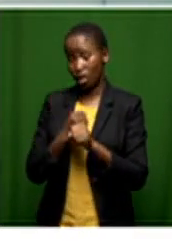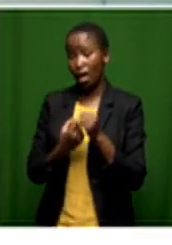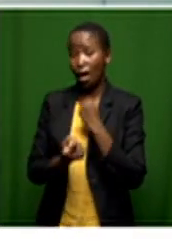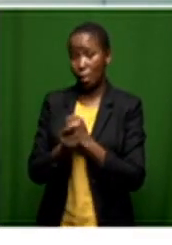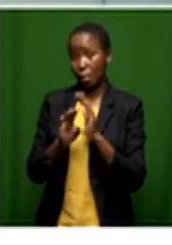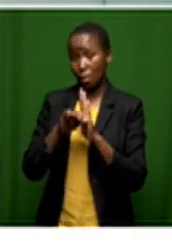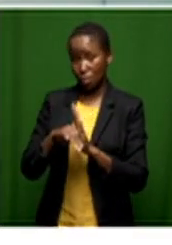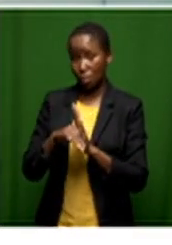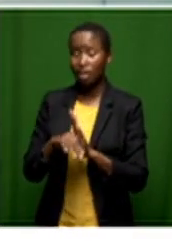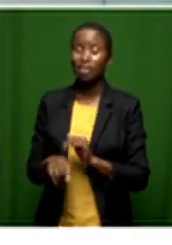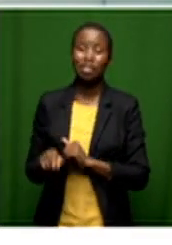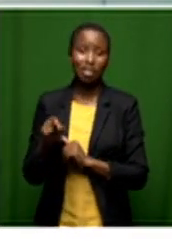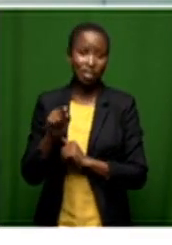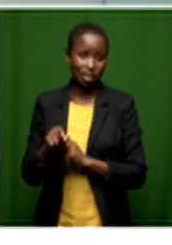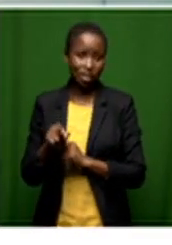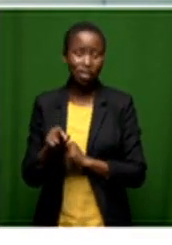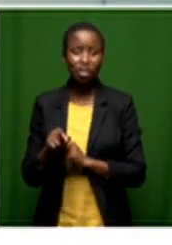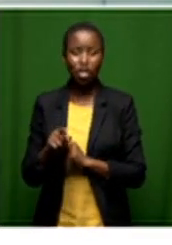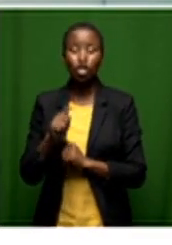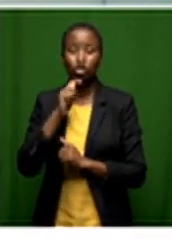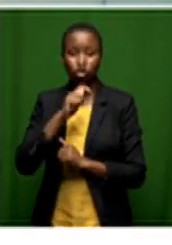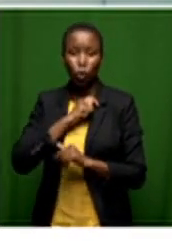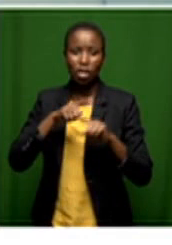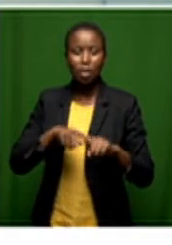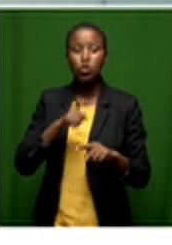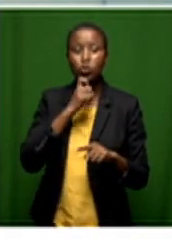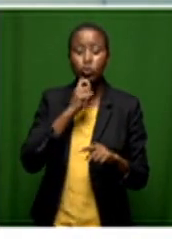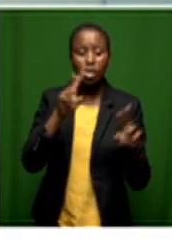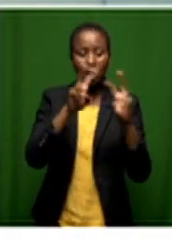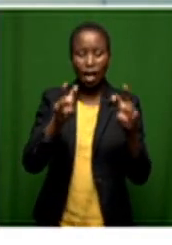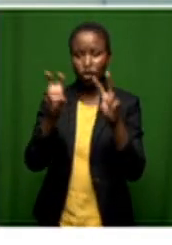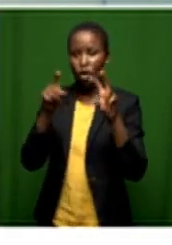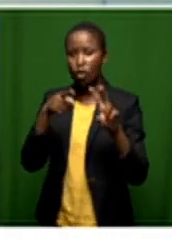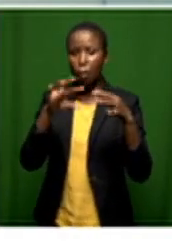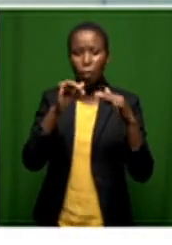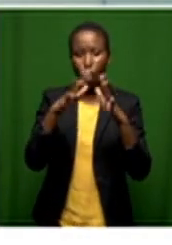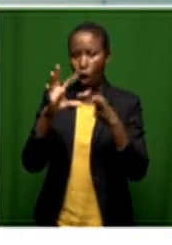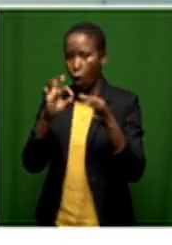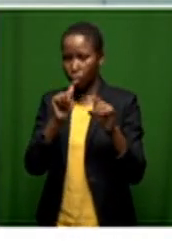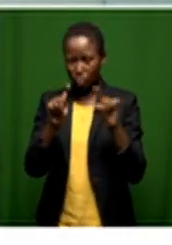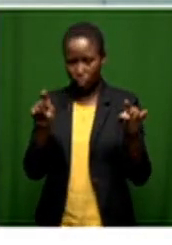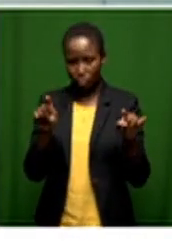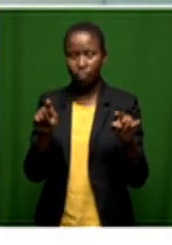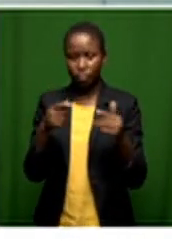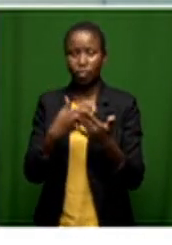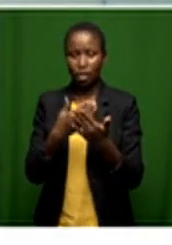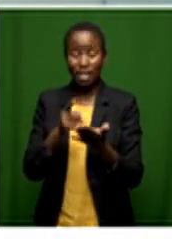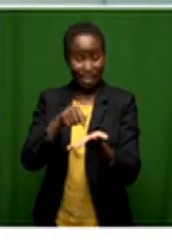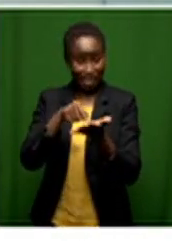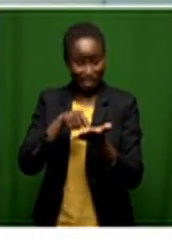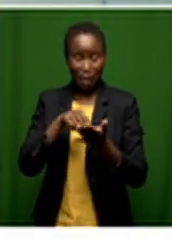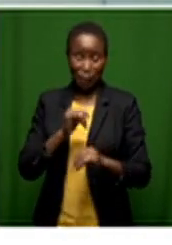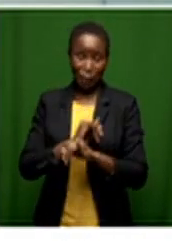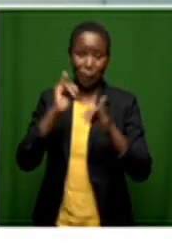and that really is constraining the amount of energy available to meet demand in the country. And growth in the demand will be